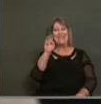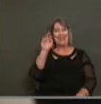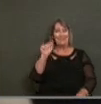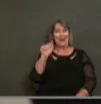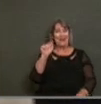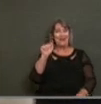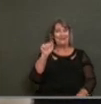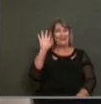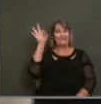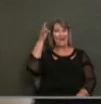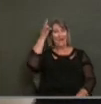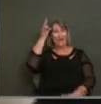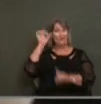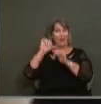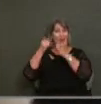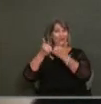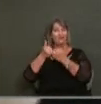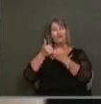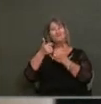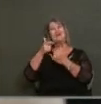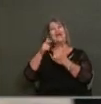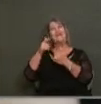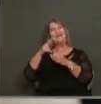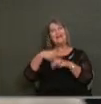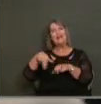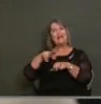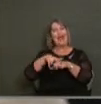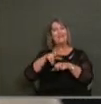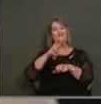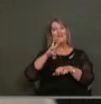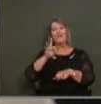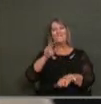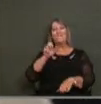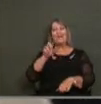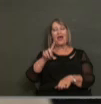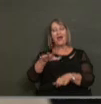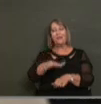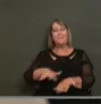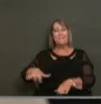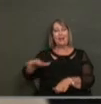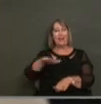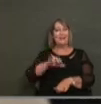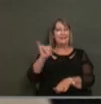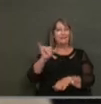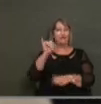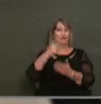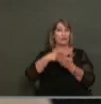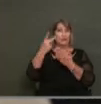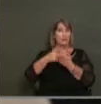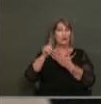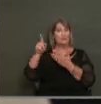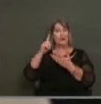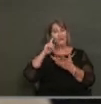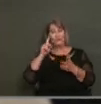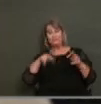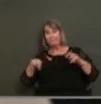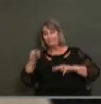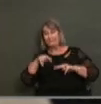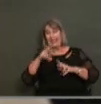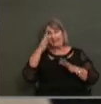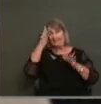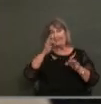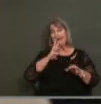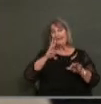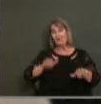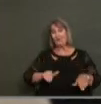National Floodplain Insurance Program. They're the ones responsible for issuing flood insurance to everybody. Flood insurance does